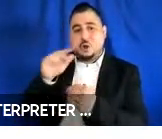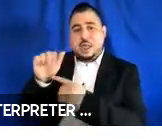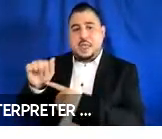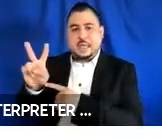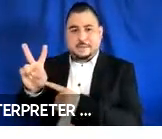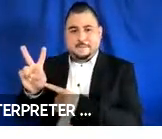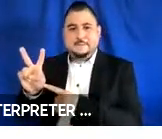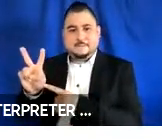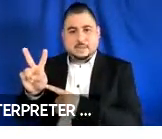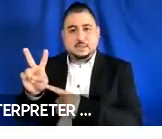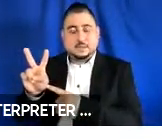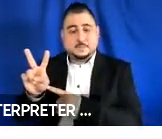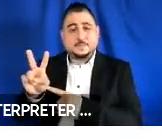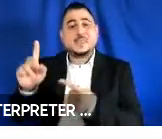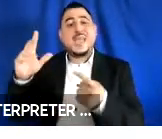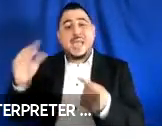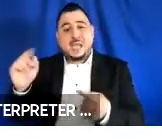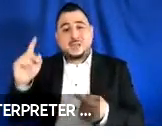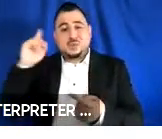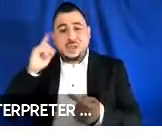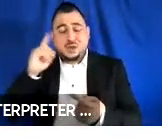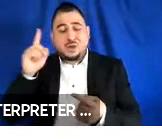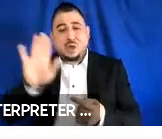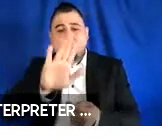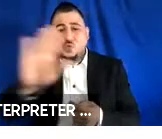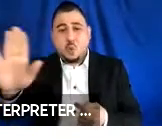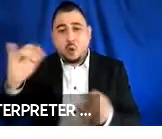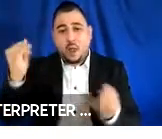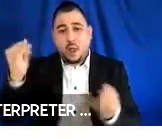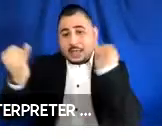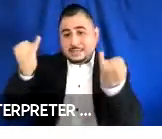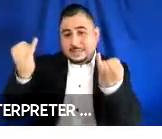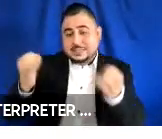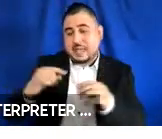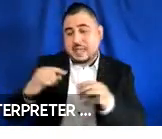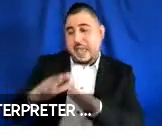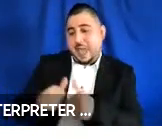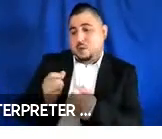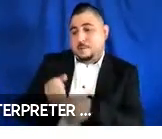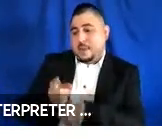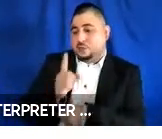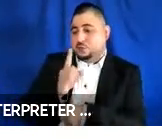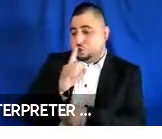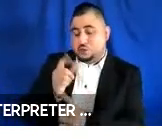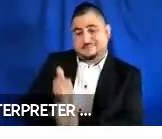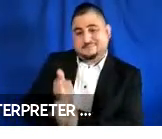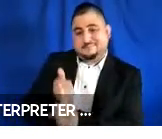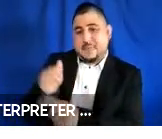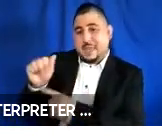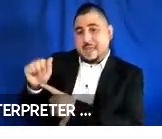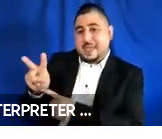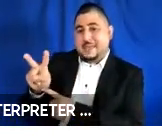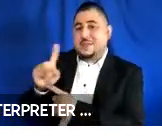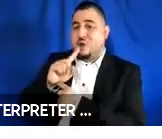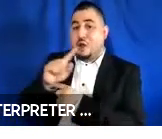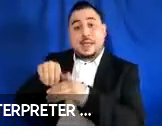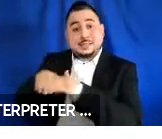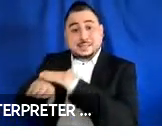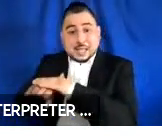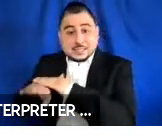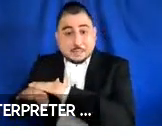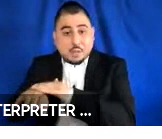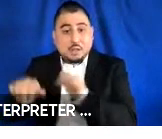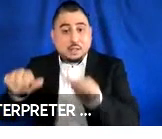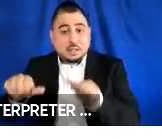vehicles and to hear thoughts from individuals on how to ensure that AVs are accessible to and